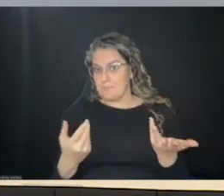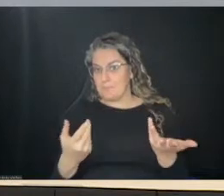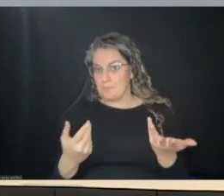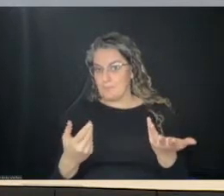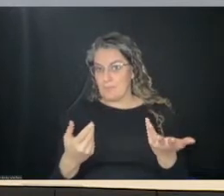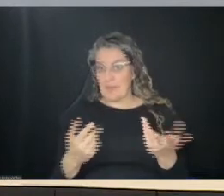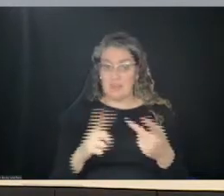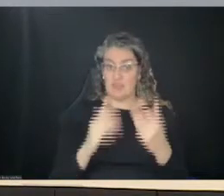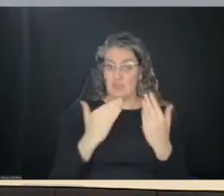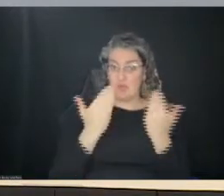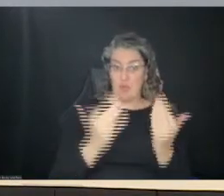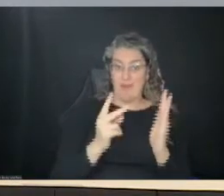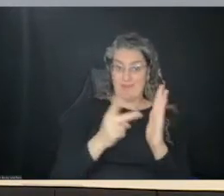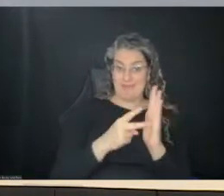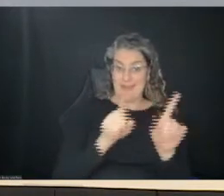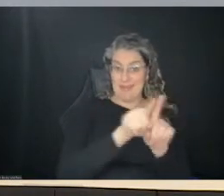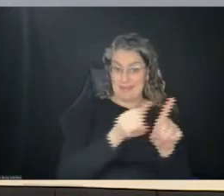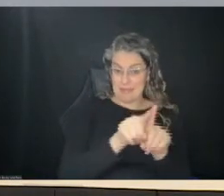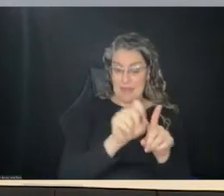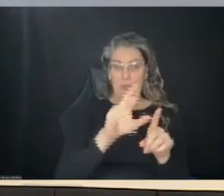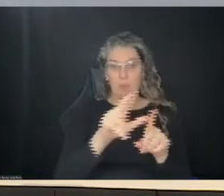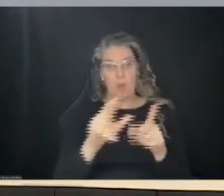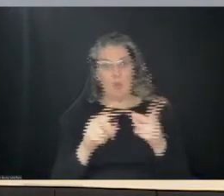what their next steps should be?